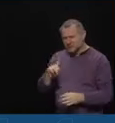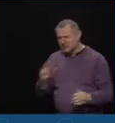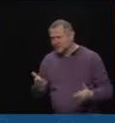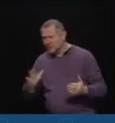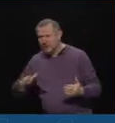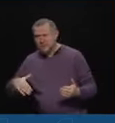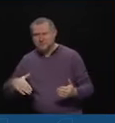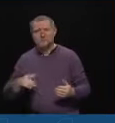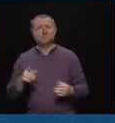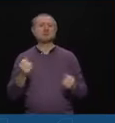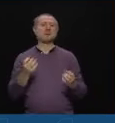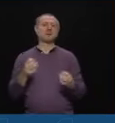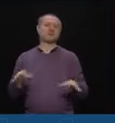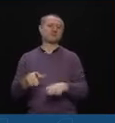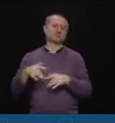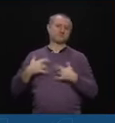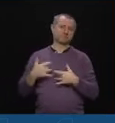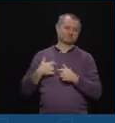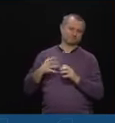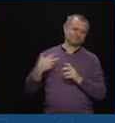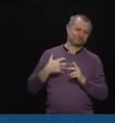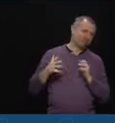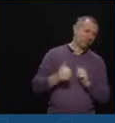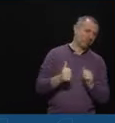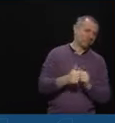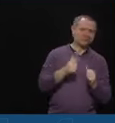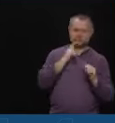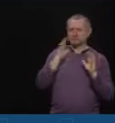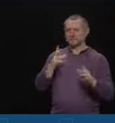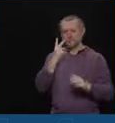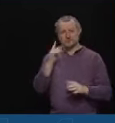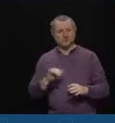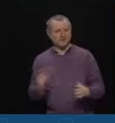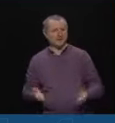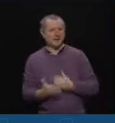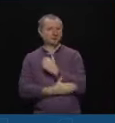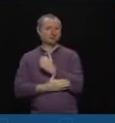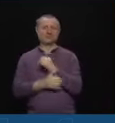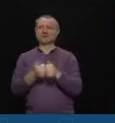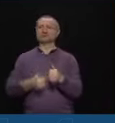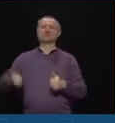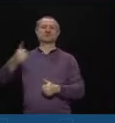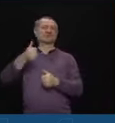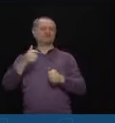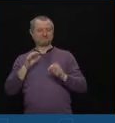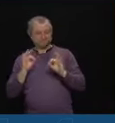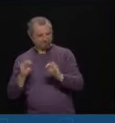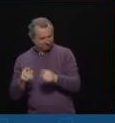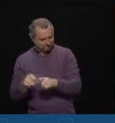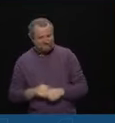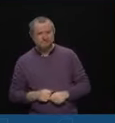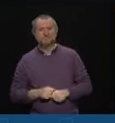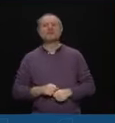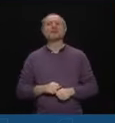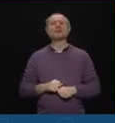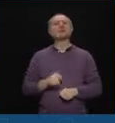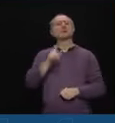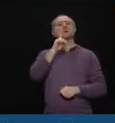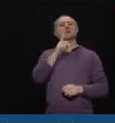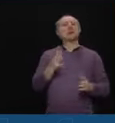together as well. Great to see you as well, County Executive. So glad to have you here. So, yes, this is, as you heard, Black History